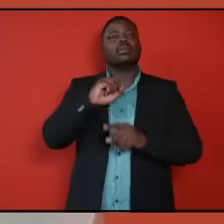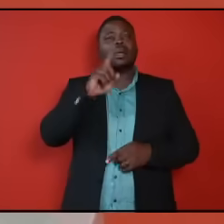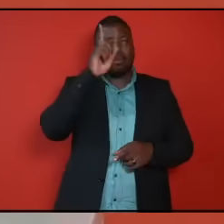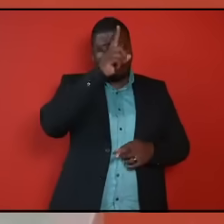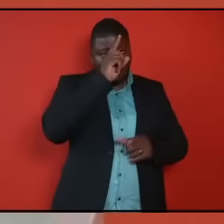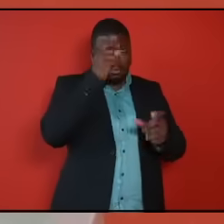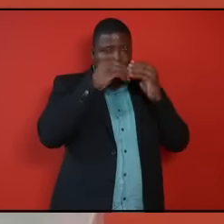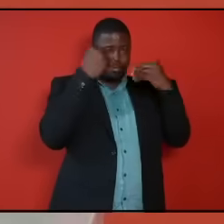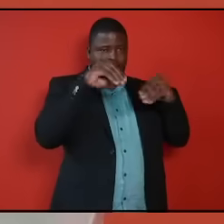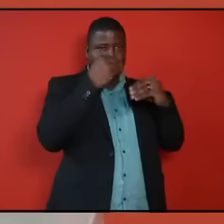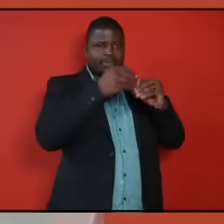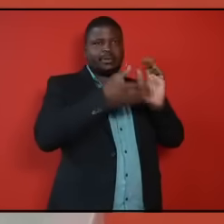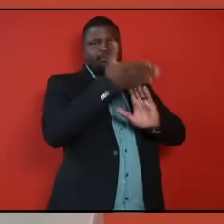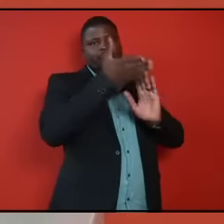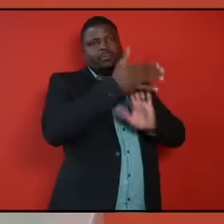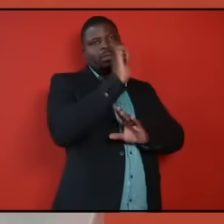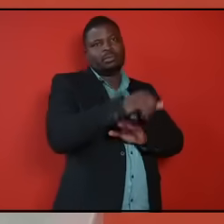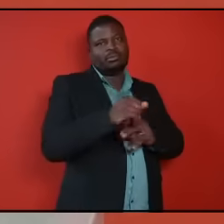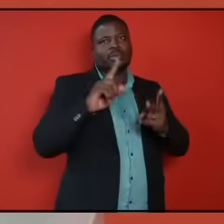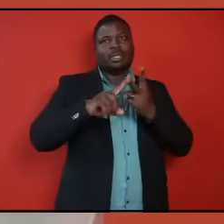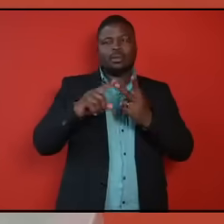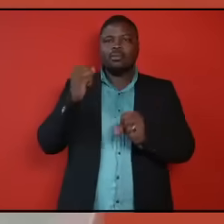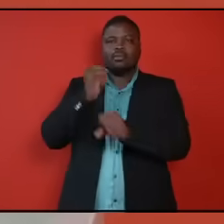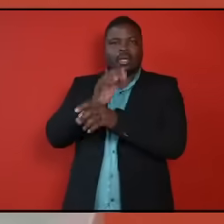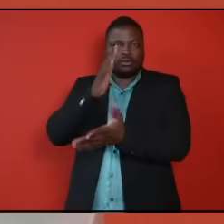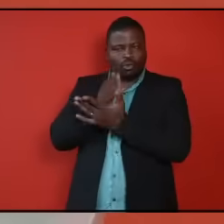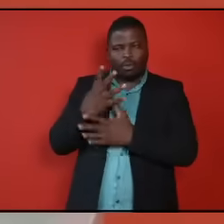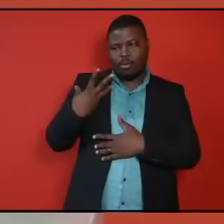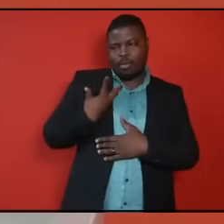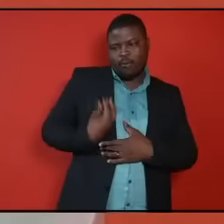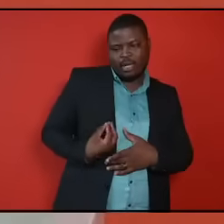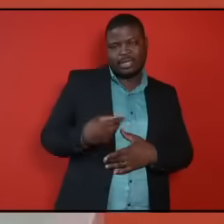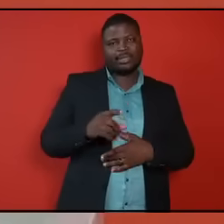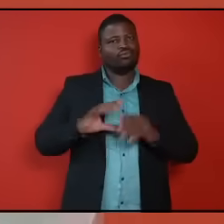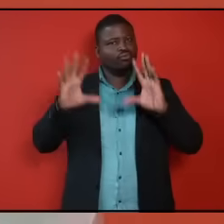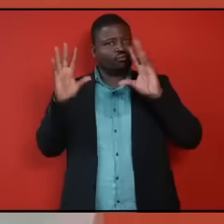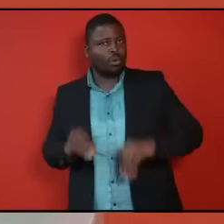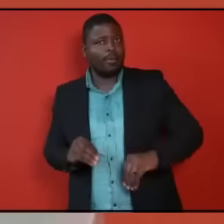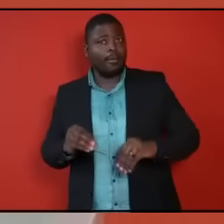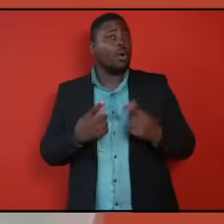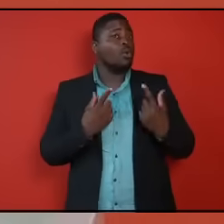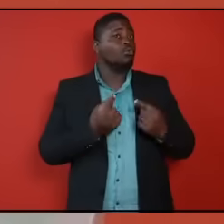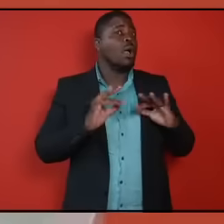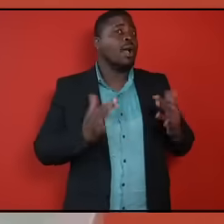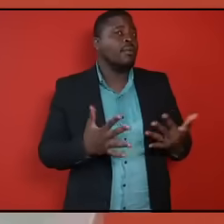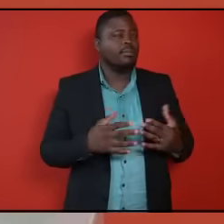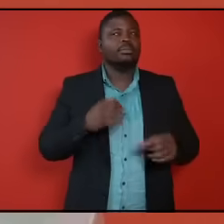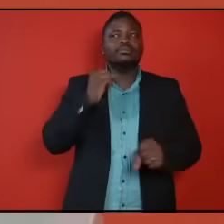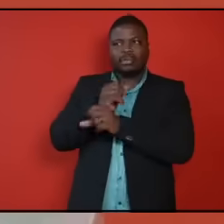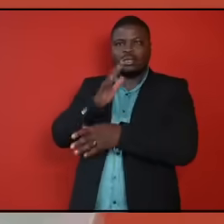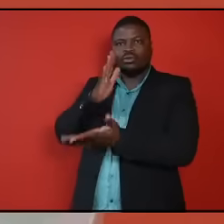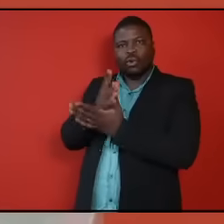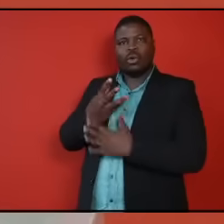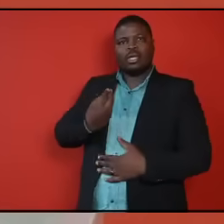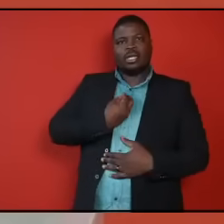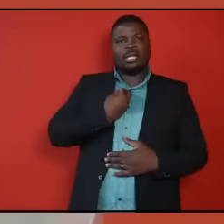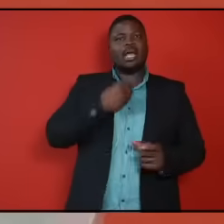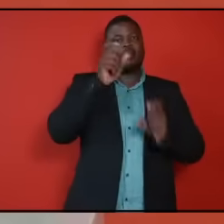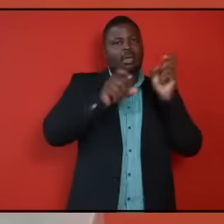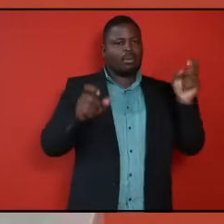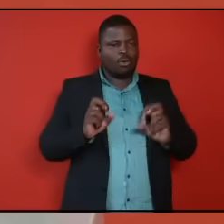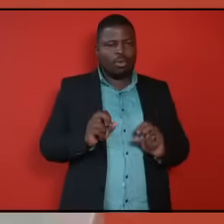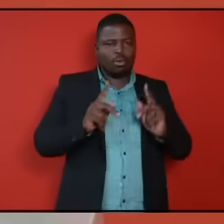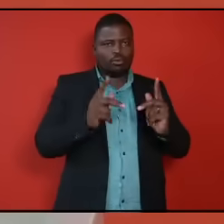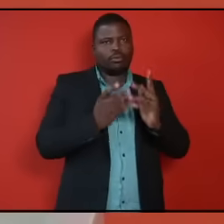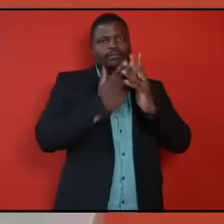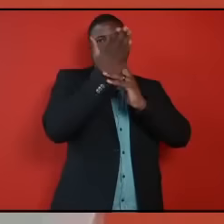do we do that? We need to fight for space for young people everywhere where a